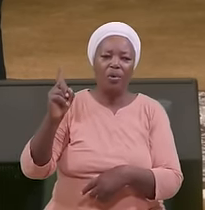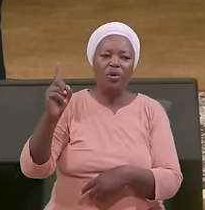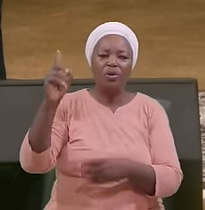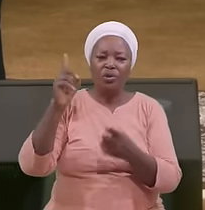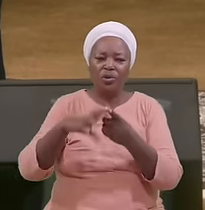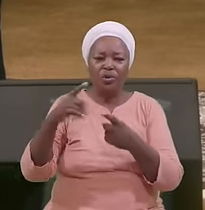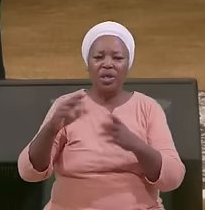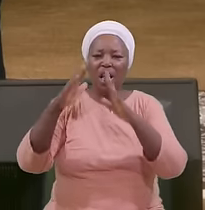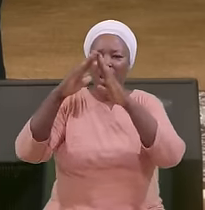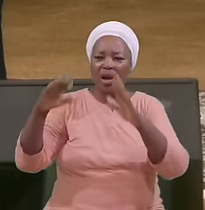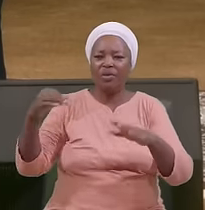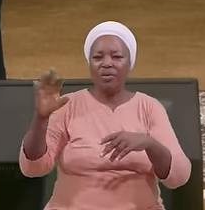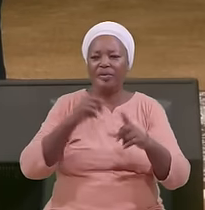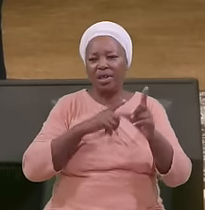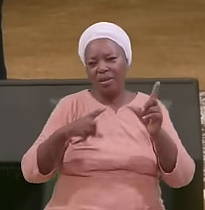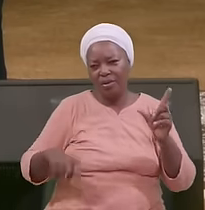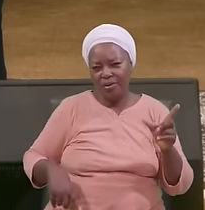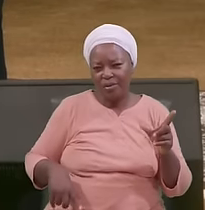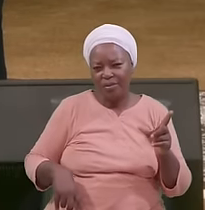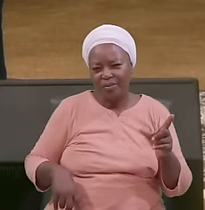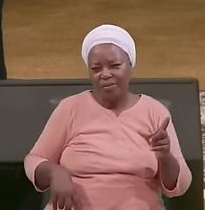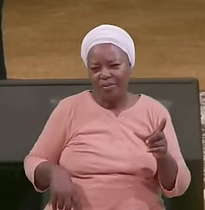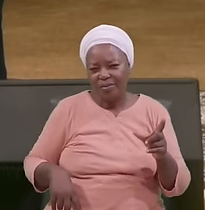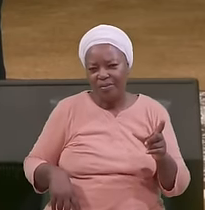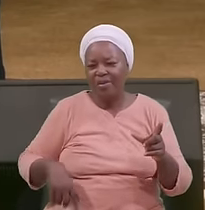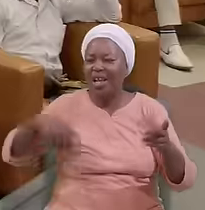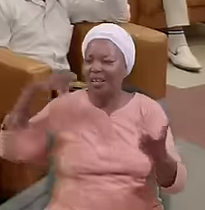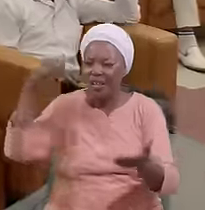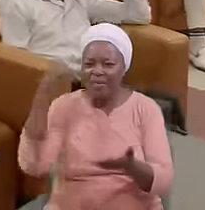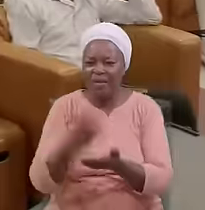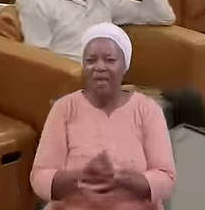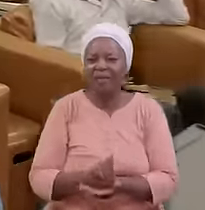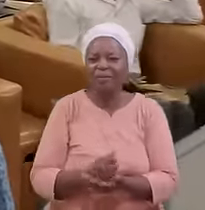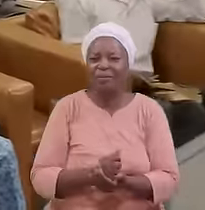the house of the Lord. Amen. Amen.